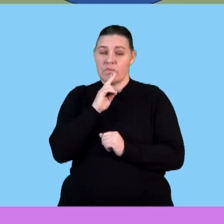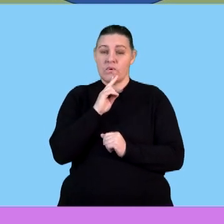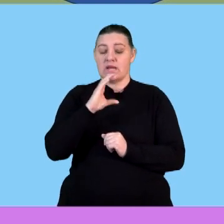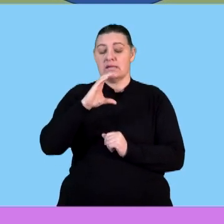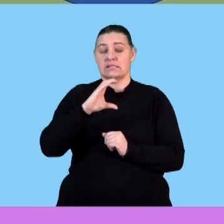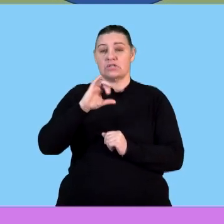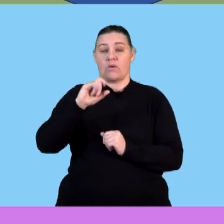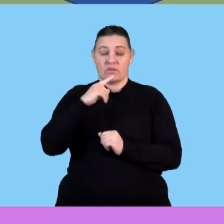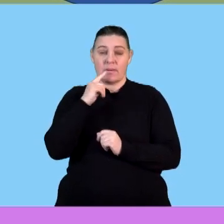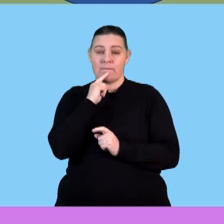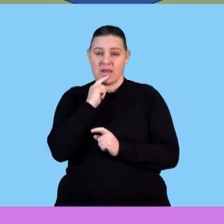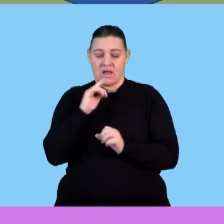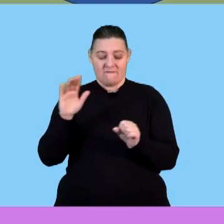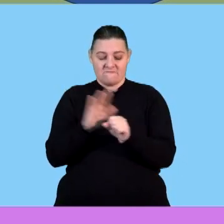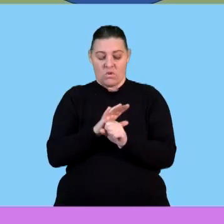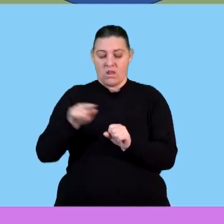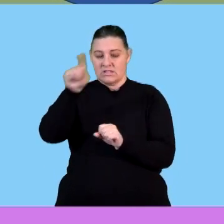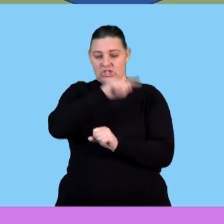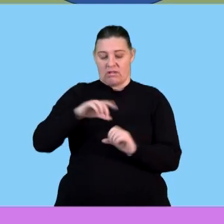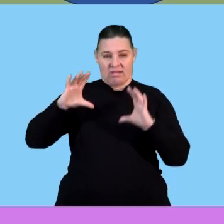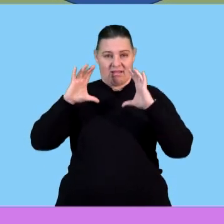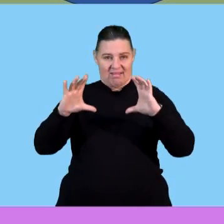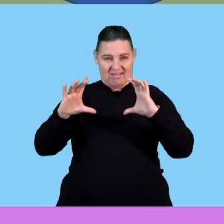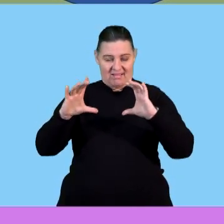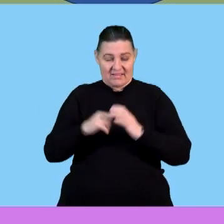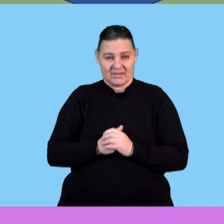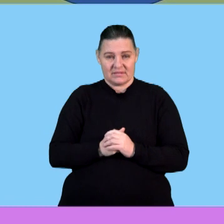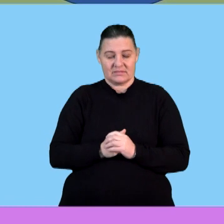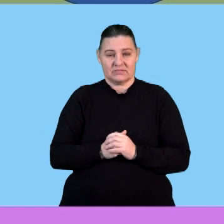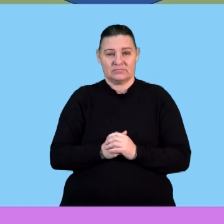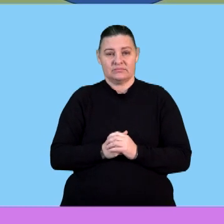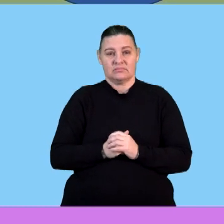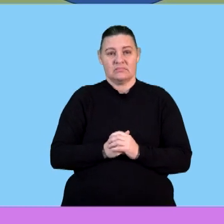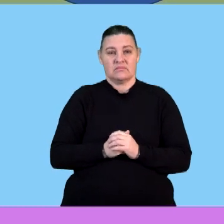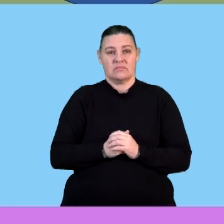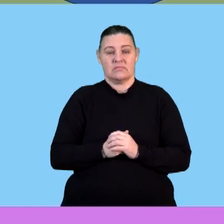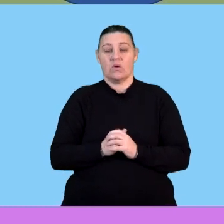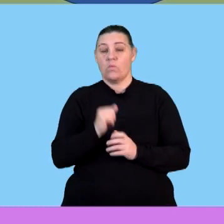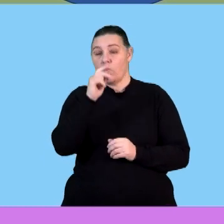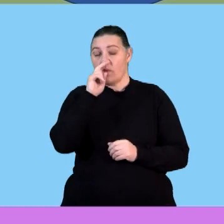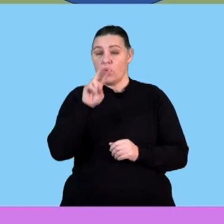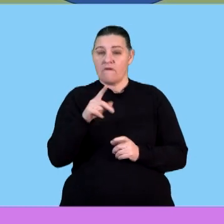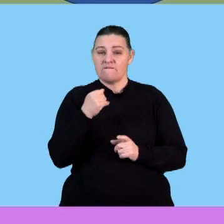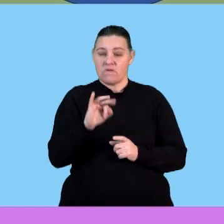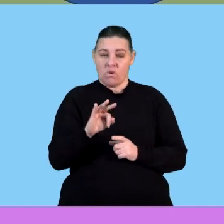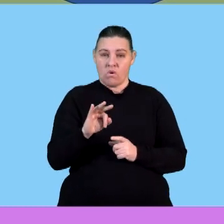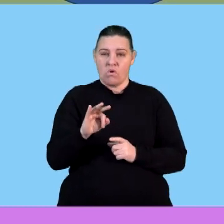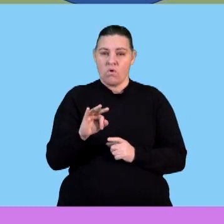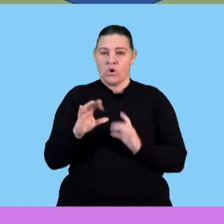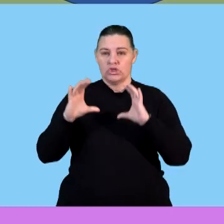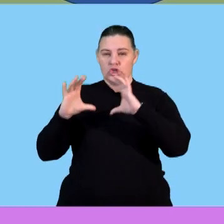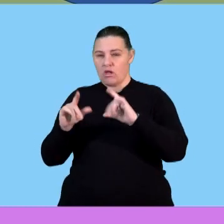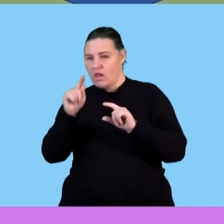means a certain shape. And what shape is that? That's a circle. So we're looking for a